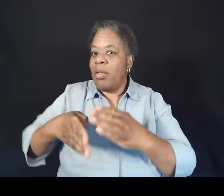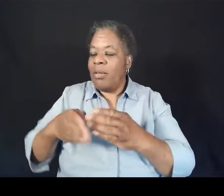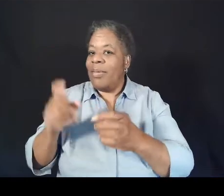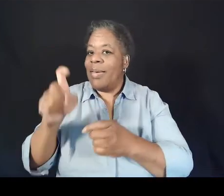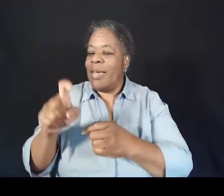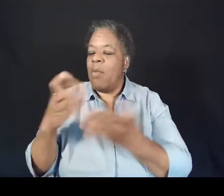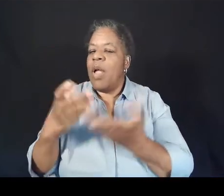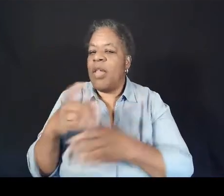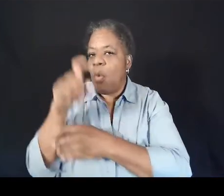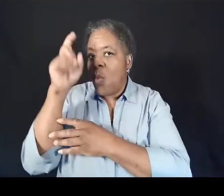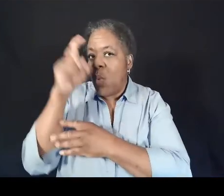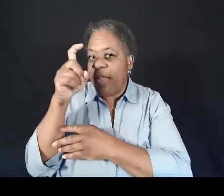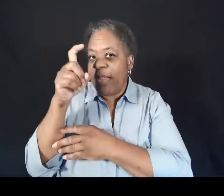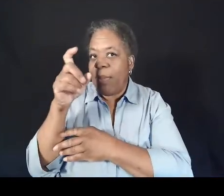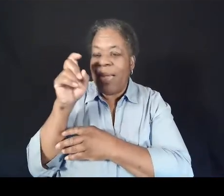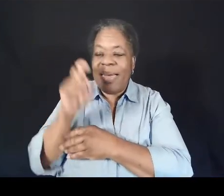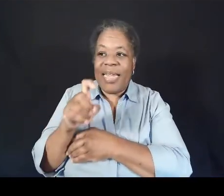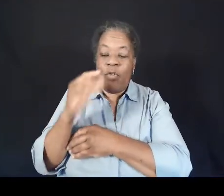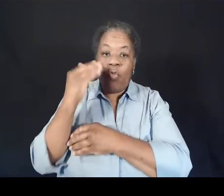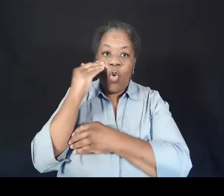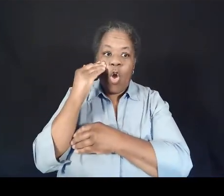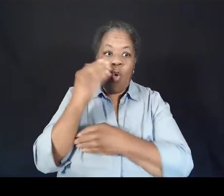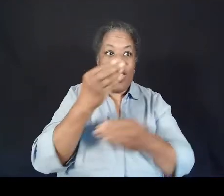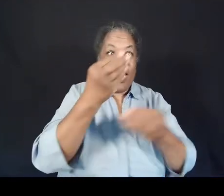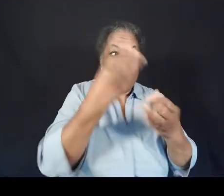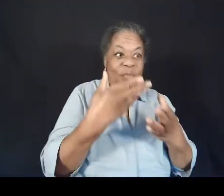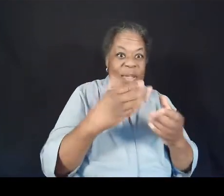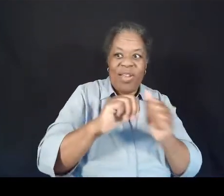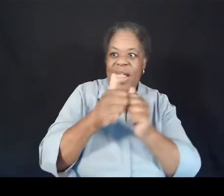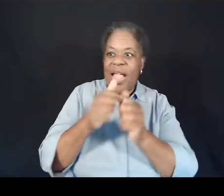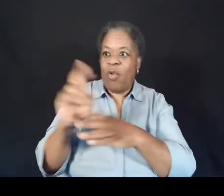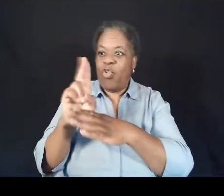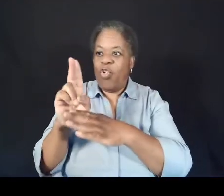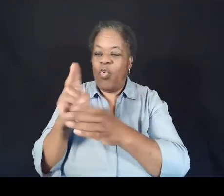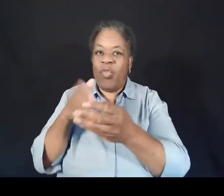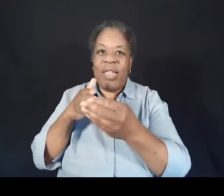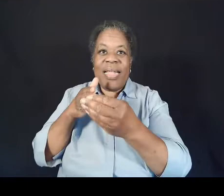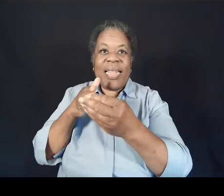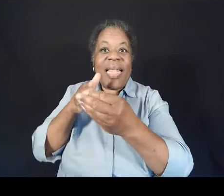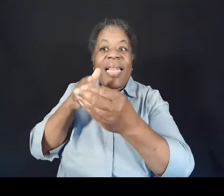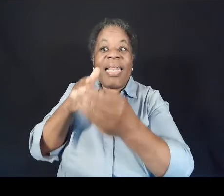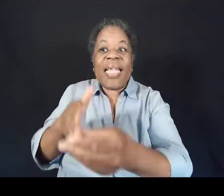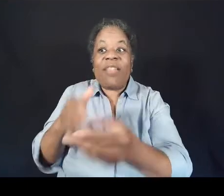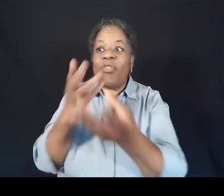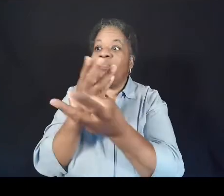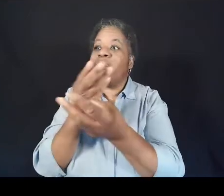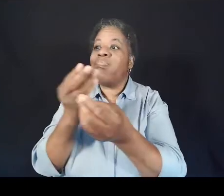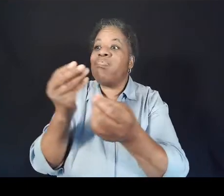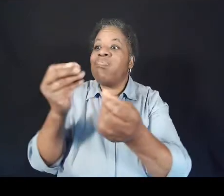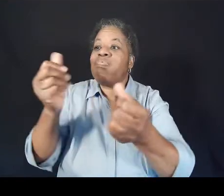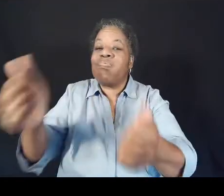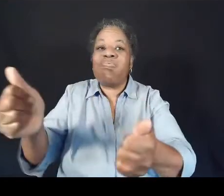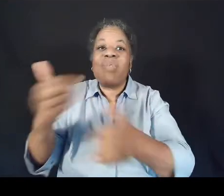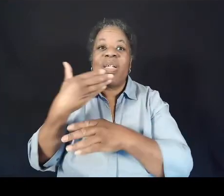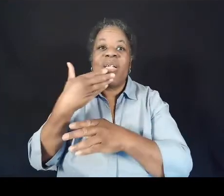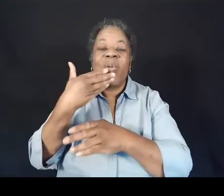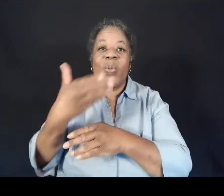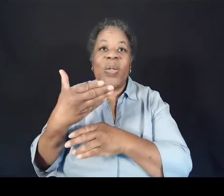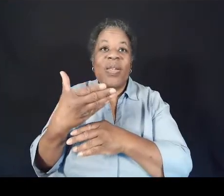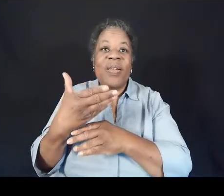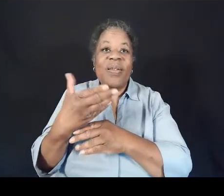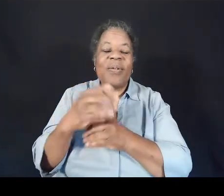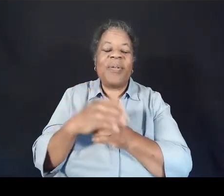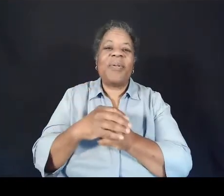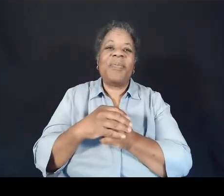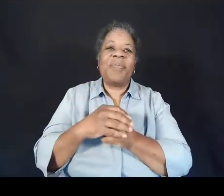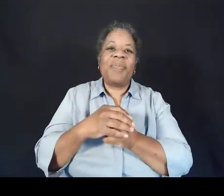You need to know how to use that information in a way that leads to a good outcome for you and the people around you. So that's